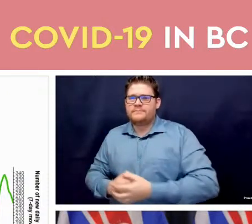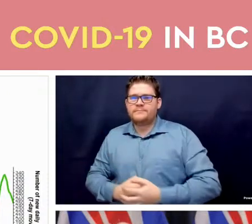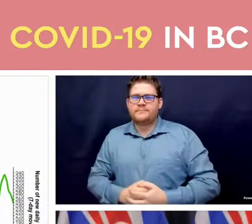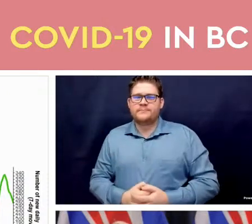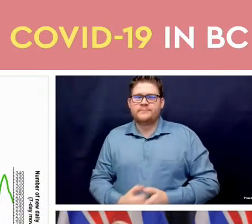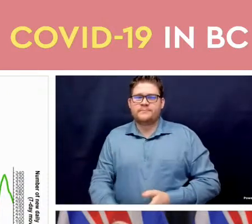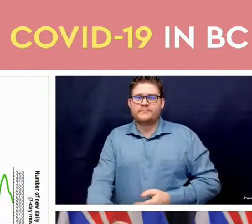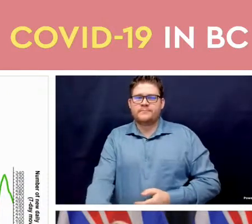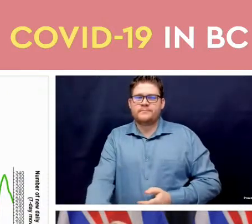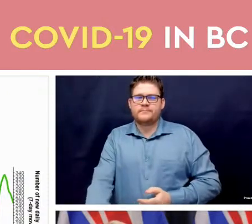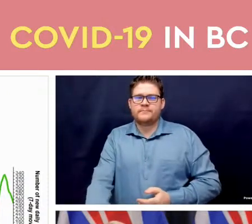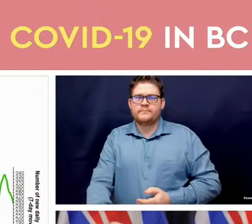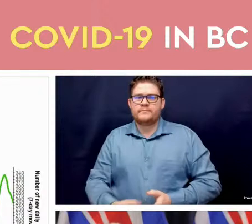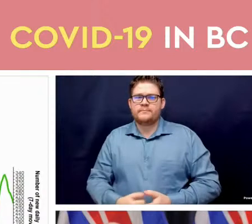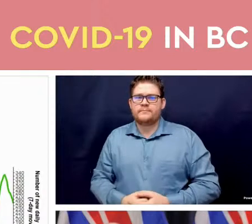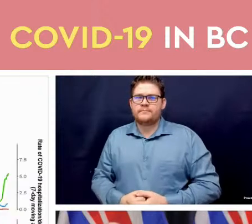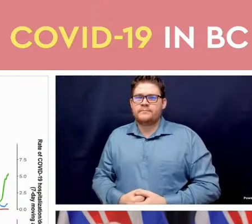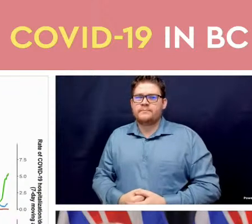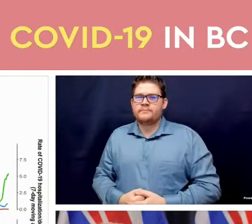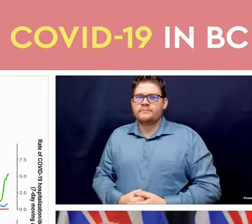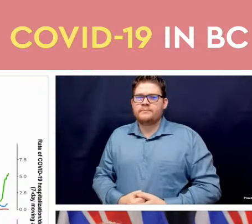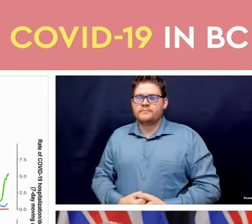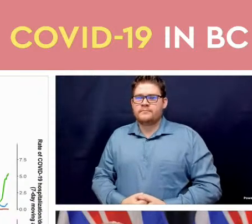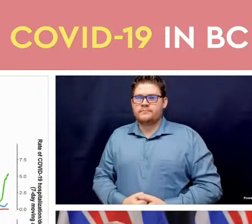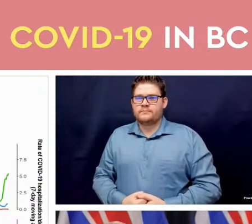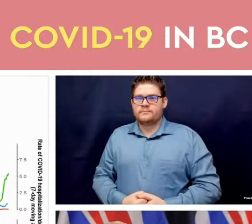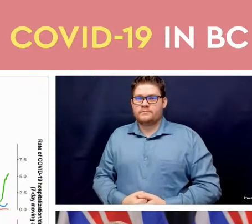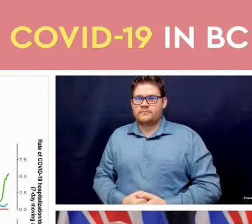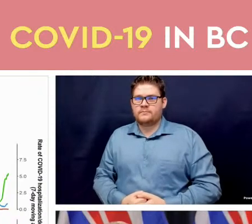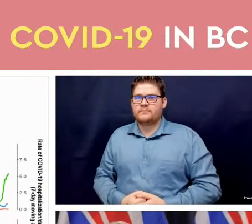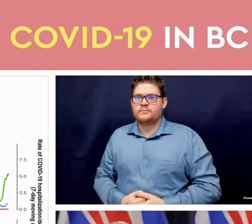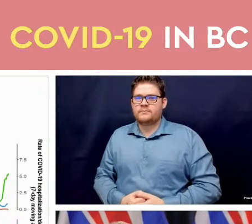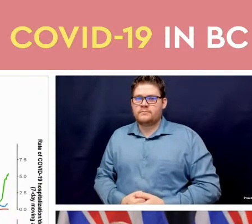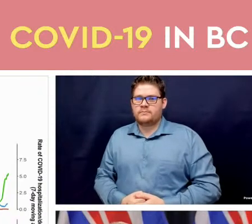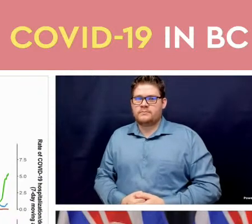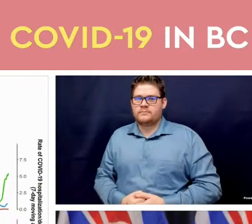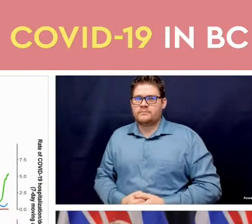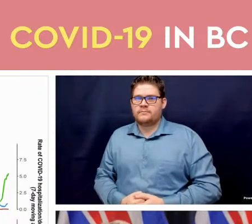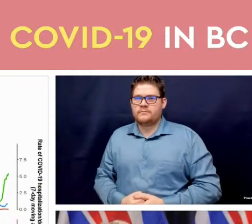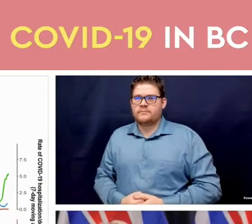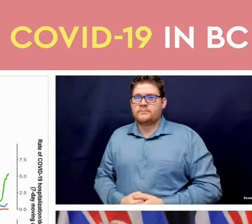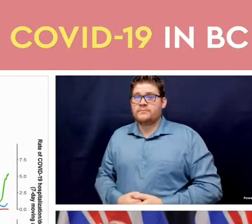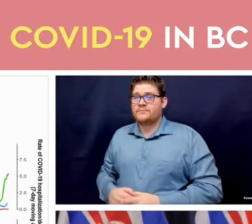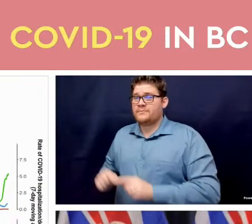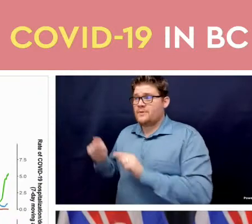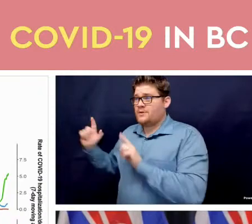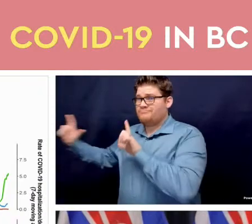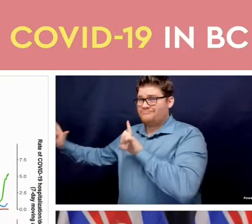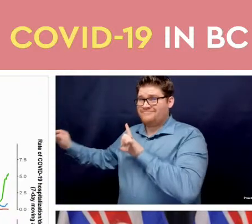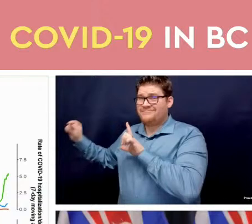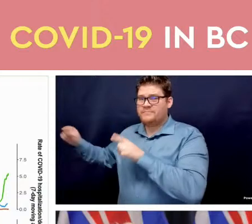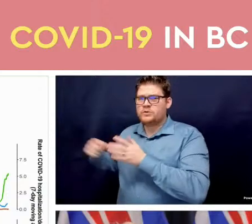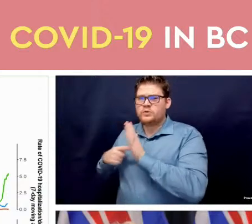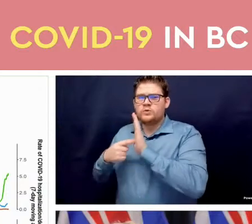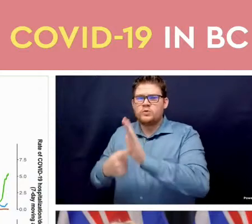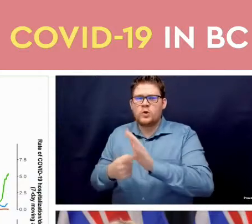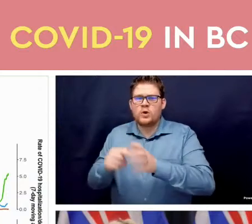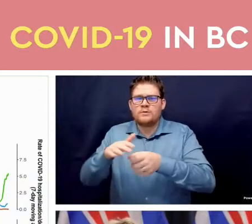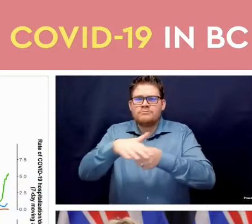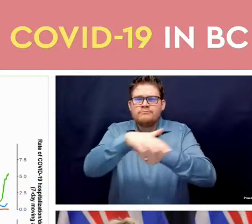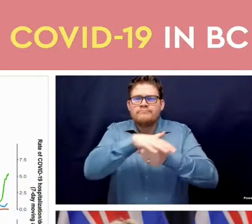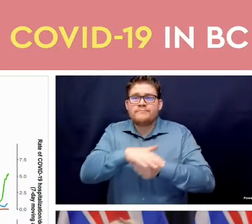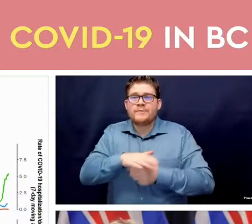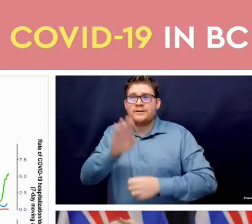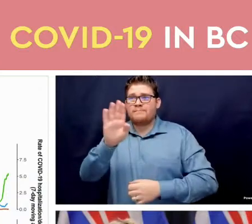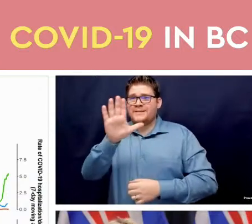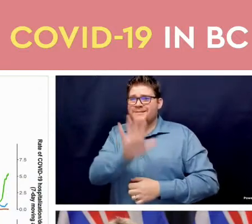do to try and affect that trajectory in the next few weeks. So if we look at it across BC, it's not